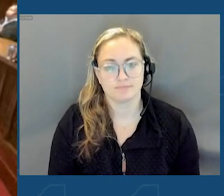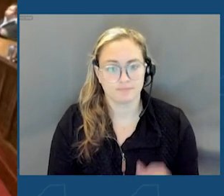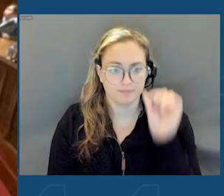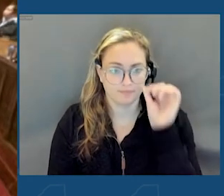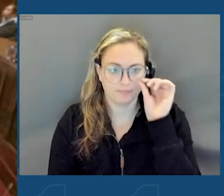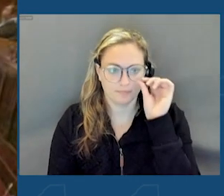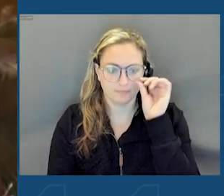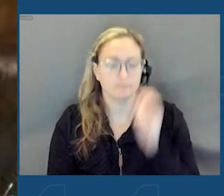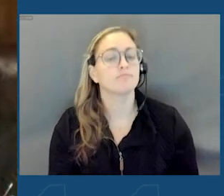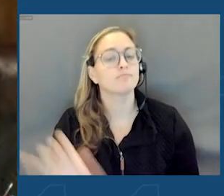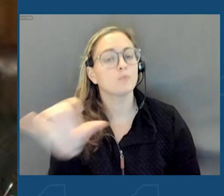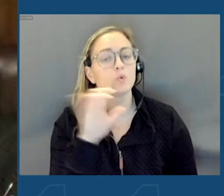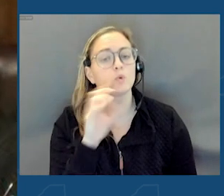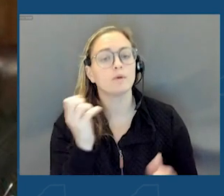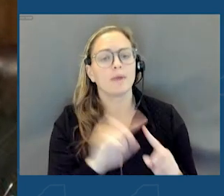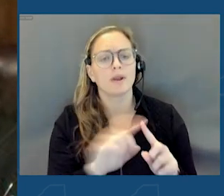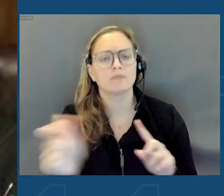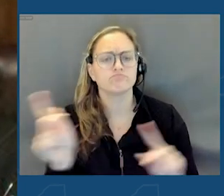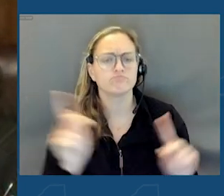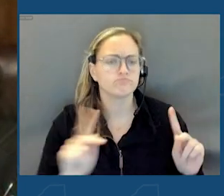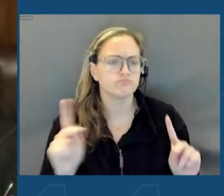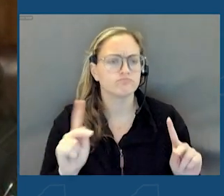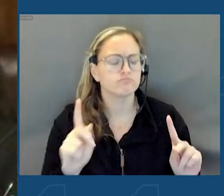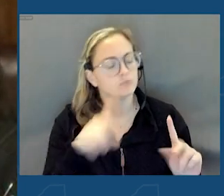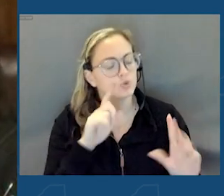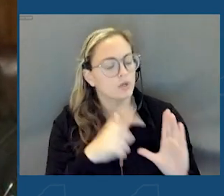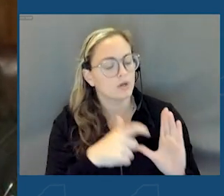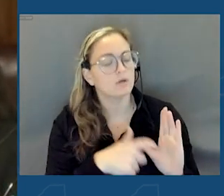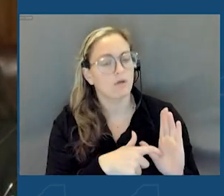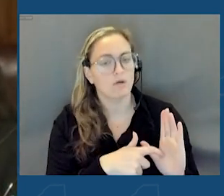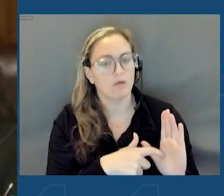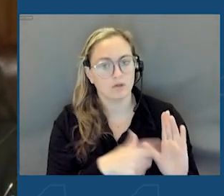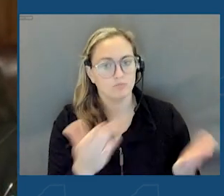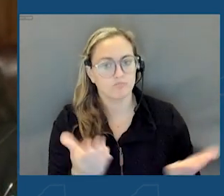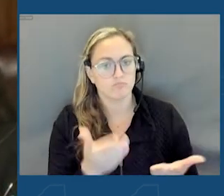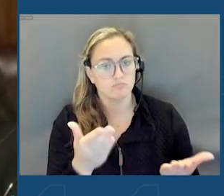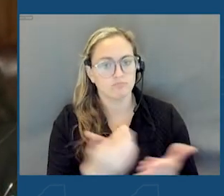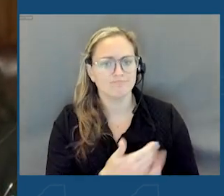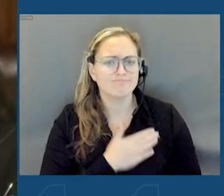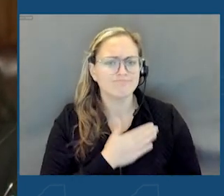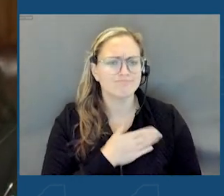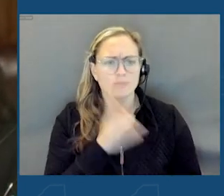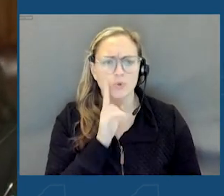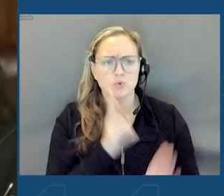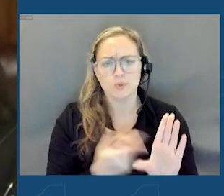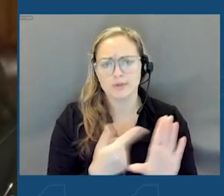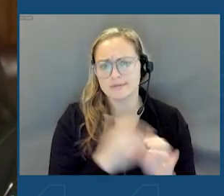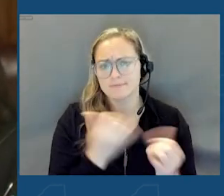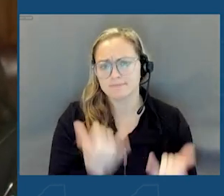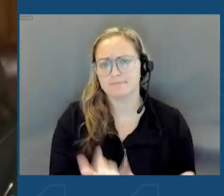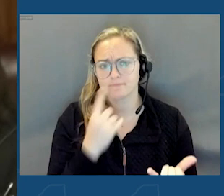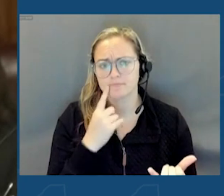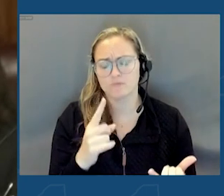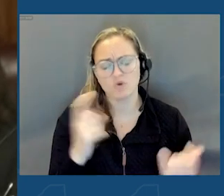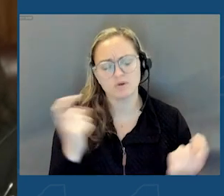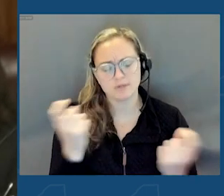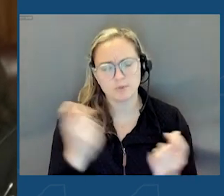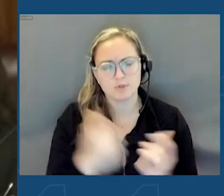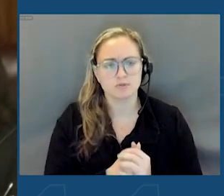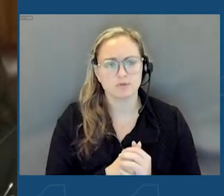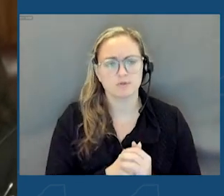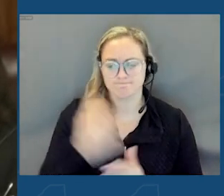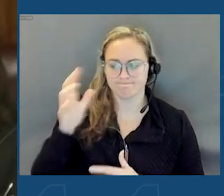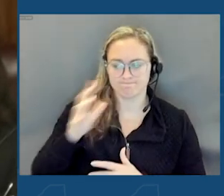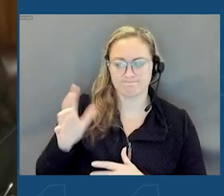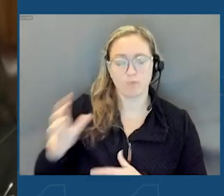We also have a number of other people that I should acknowledge the presence of, and we're delighted to have you here as part of the celebration. Former Chief Judge